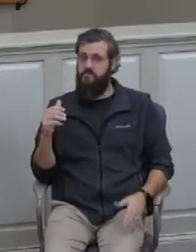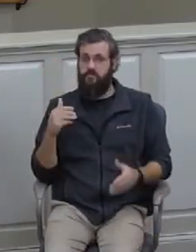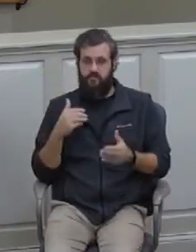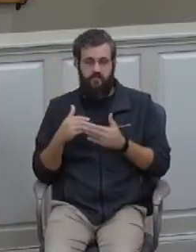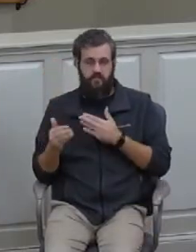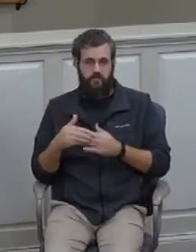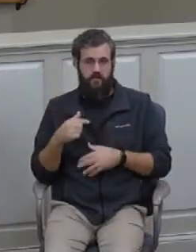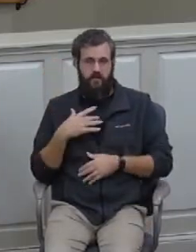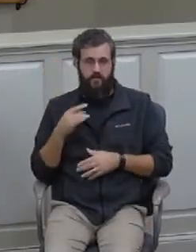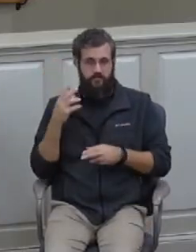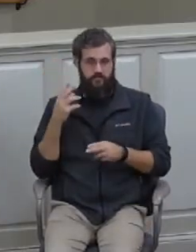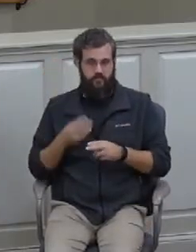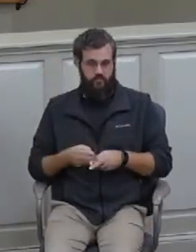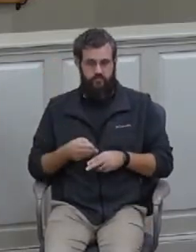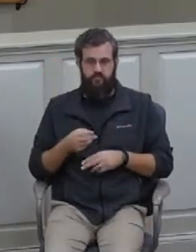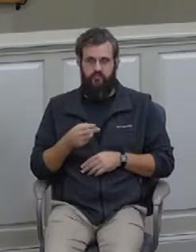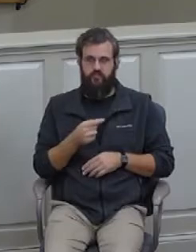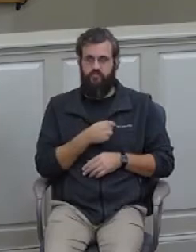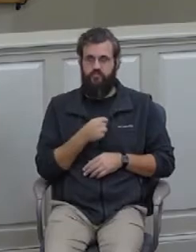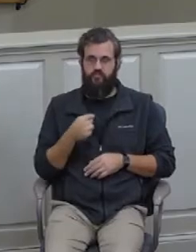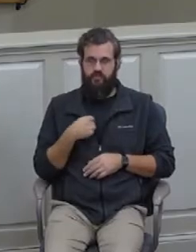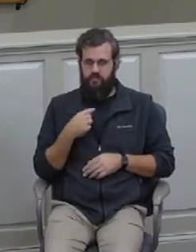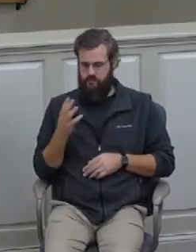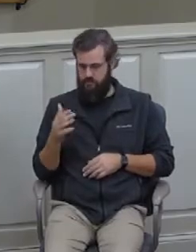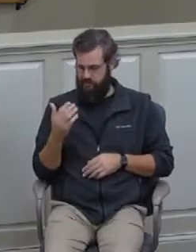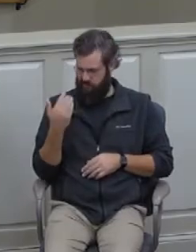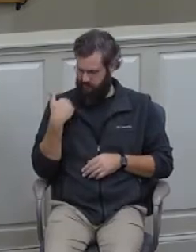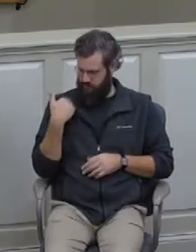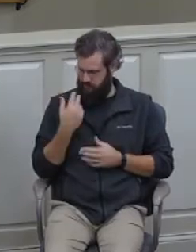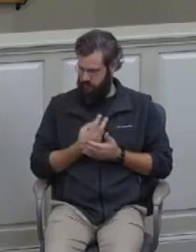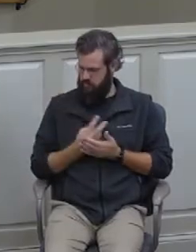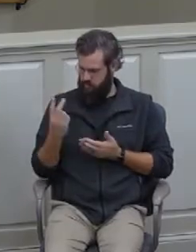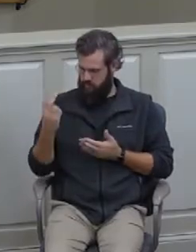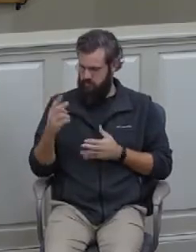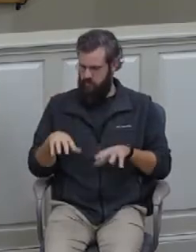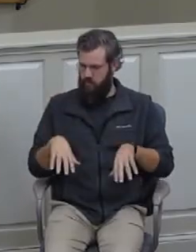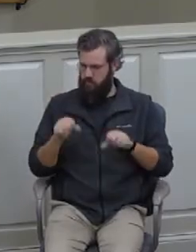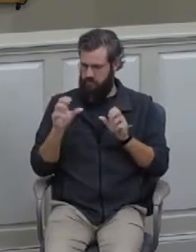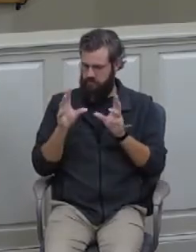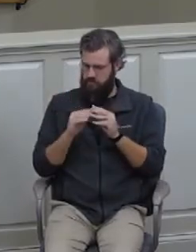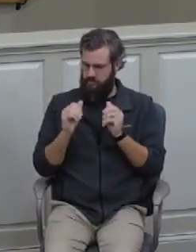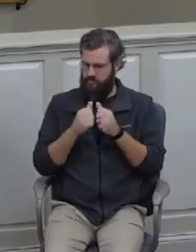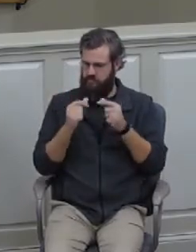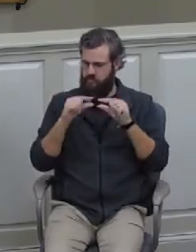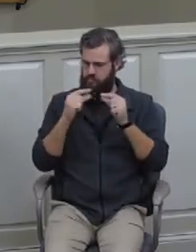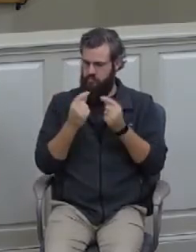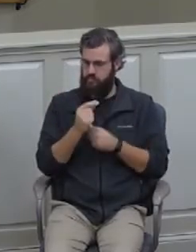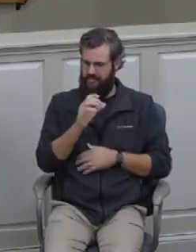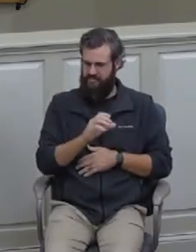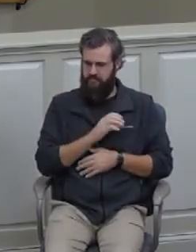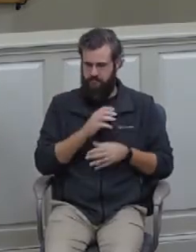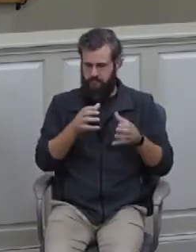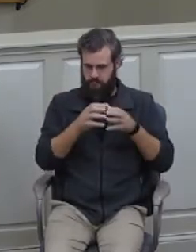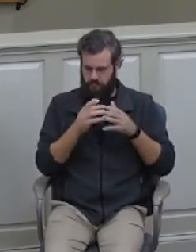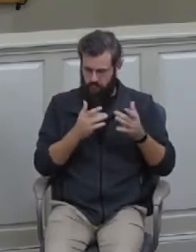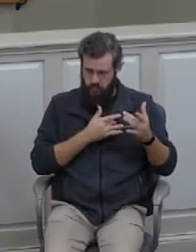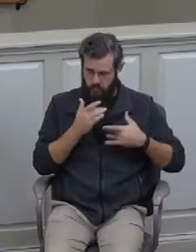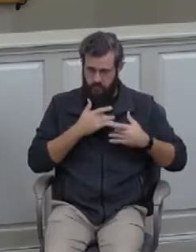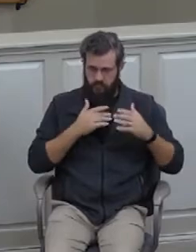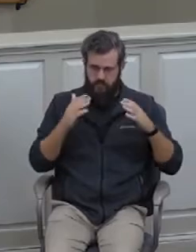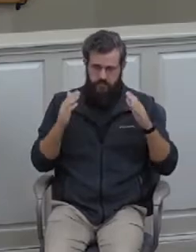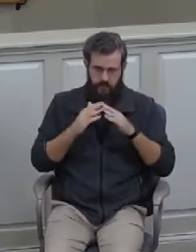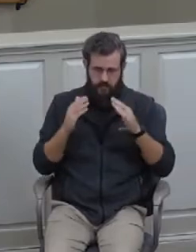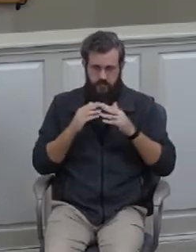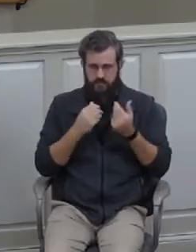mention that we did have within the last 2 weeks, a meeting of a group of citizens concerned about safety downtown, and